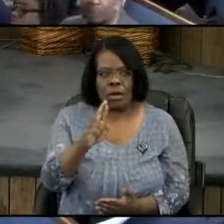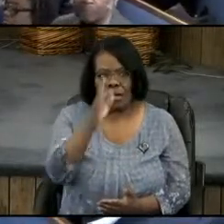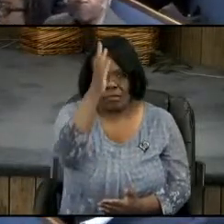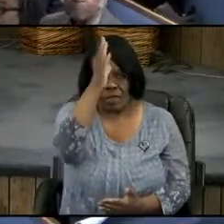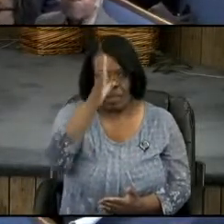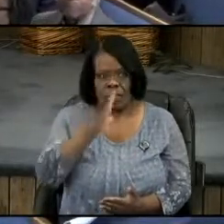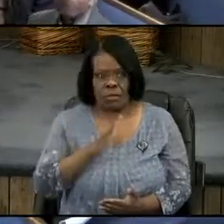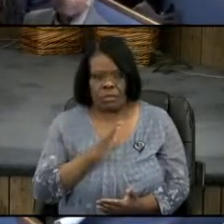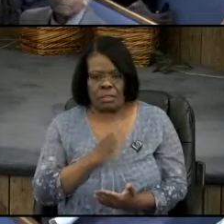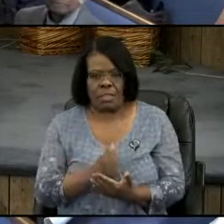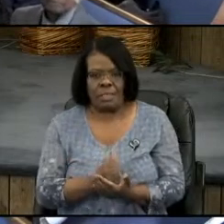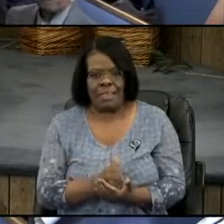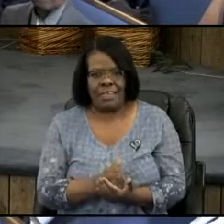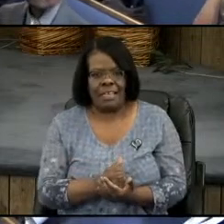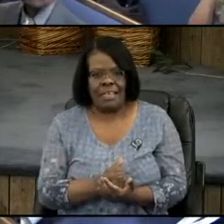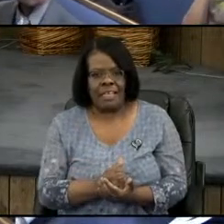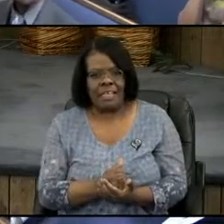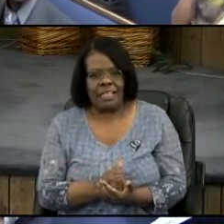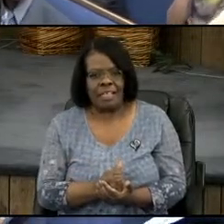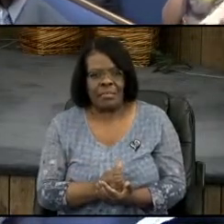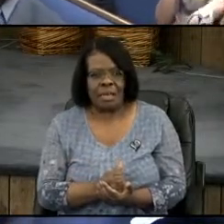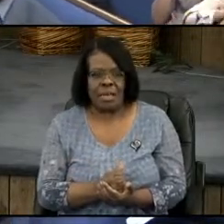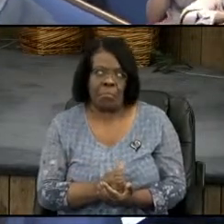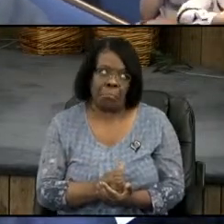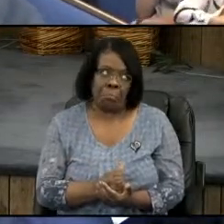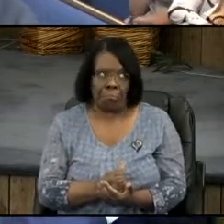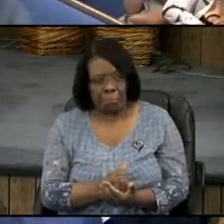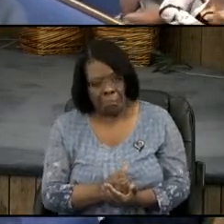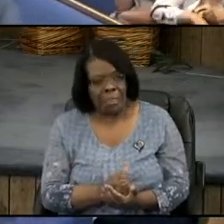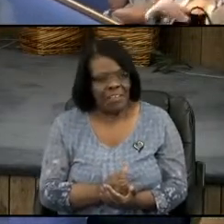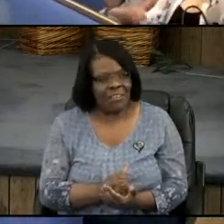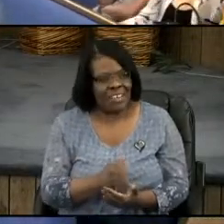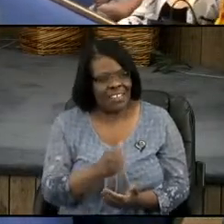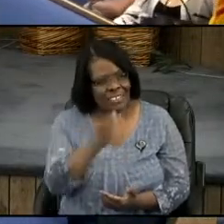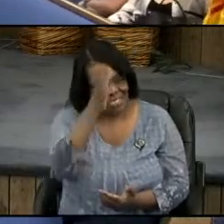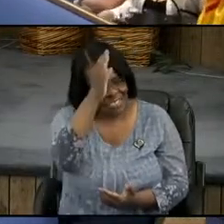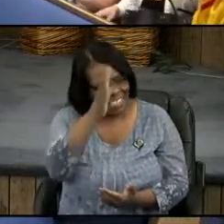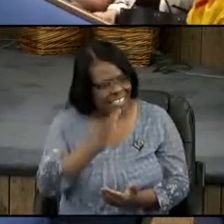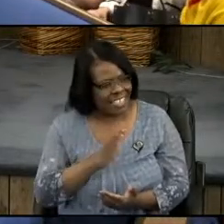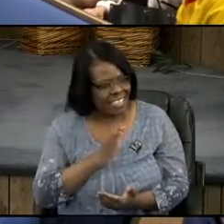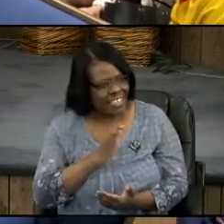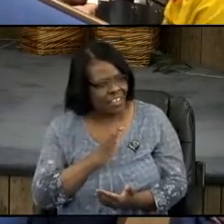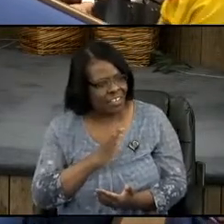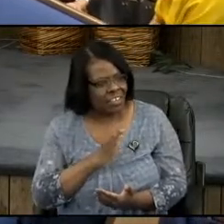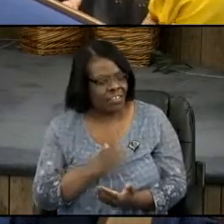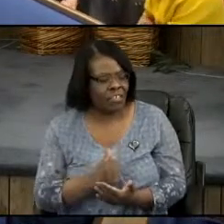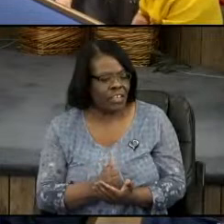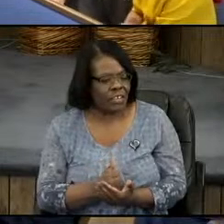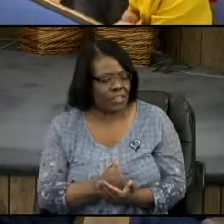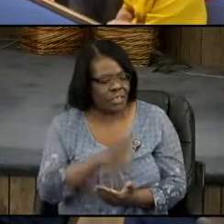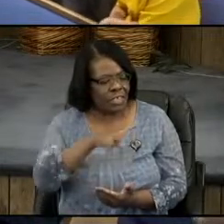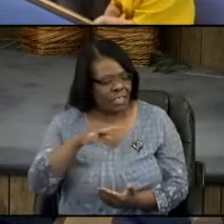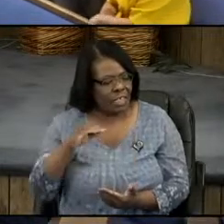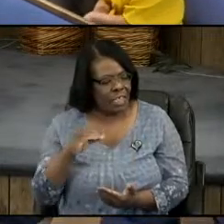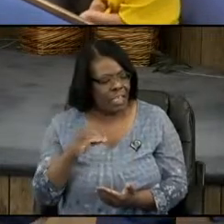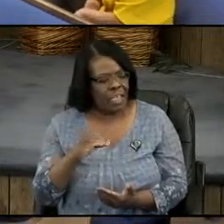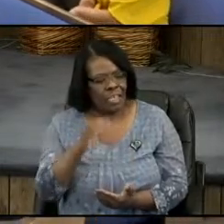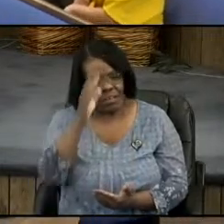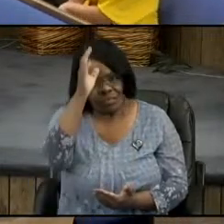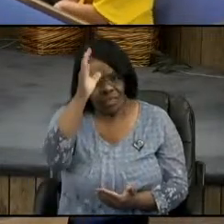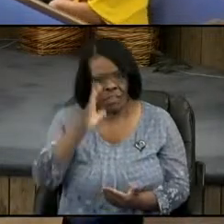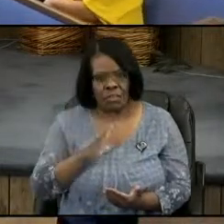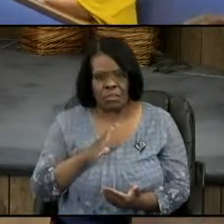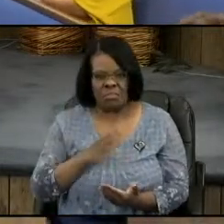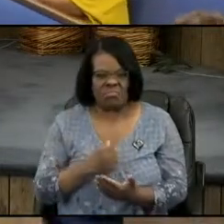nature. There are fathers by necessity. There are father figures and father